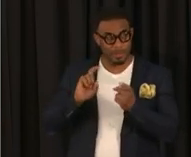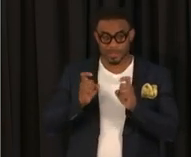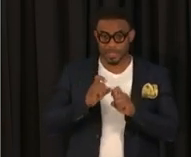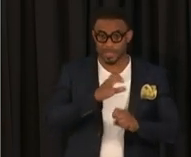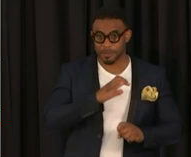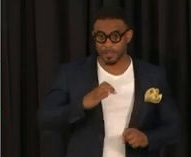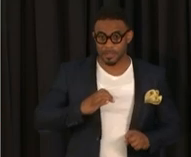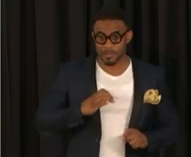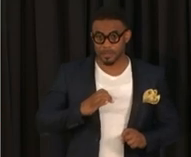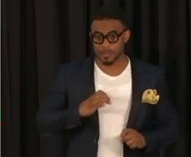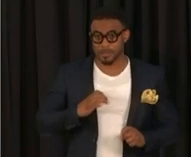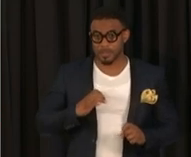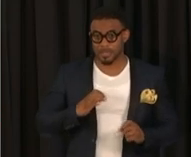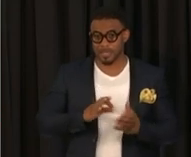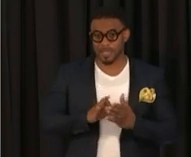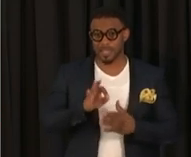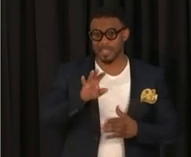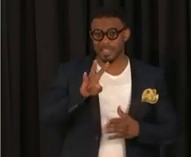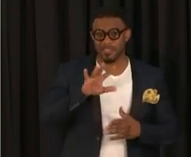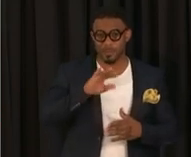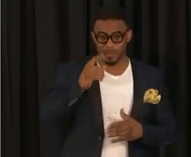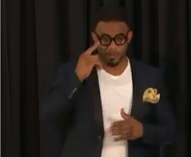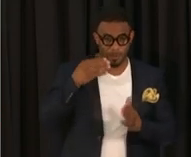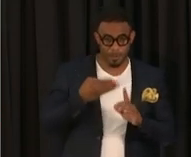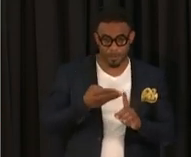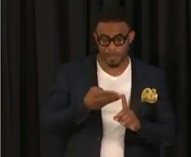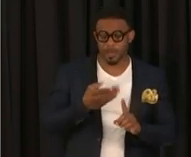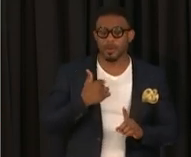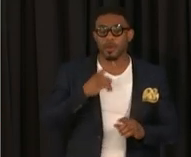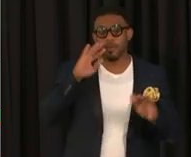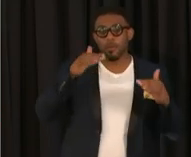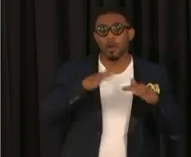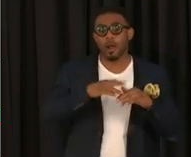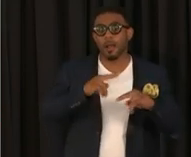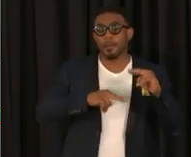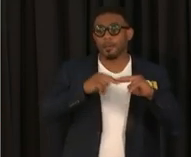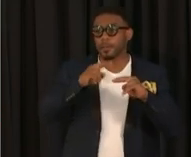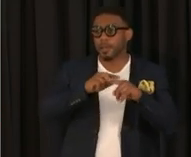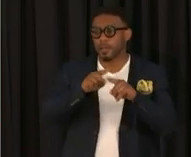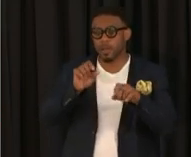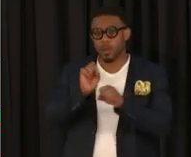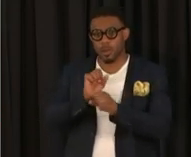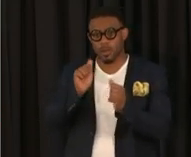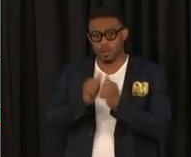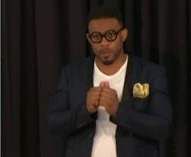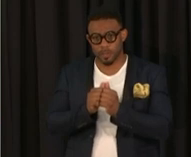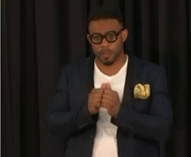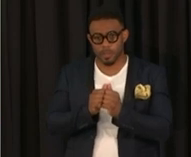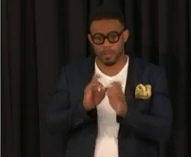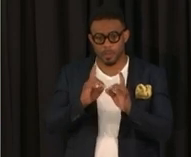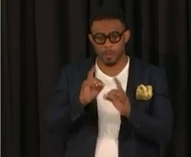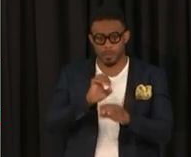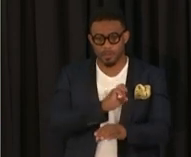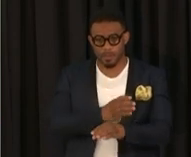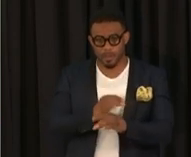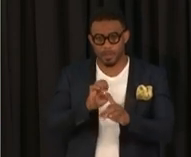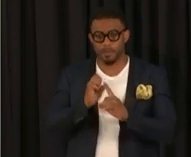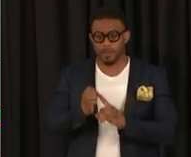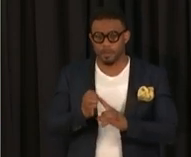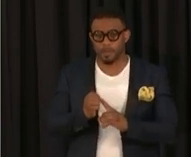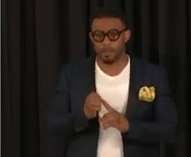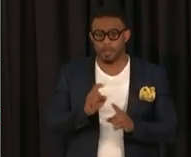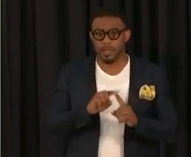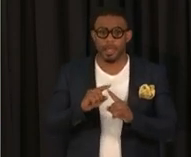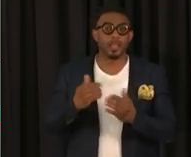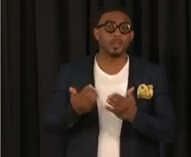change emissions are coming 75% from buildings. So we focus on buildings and working with Department of Energy and